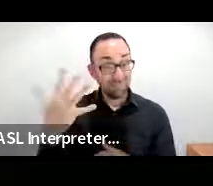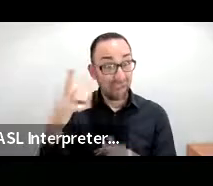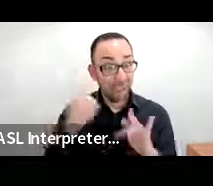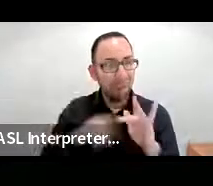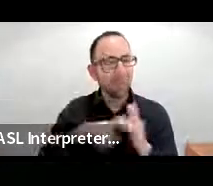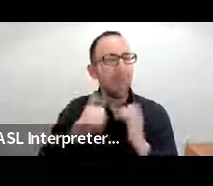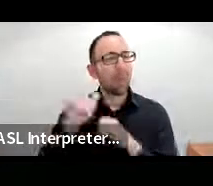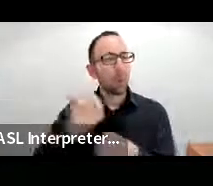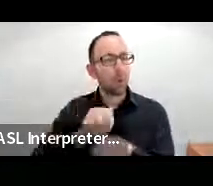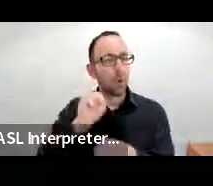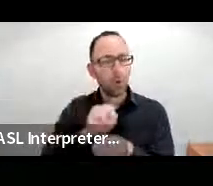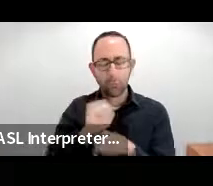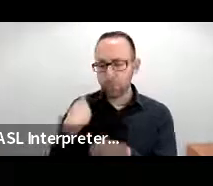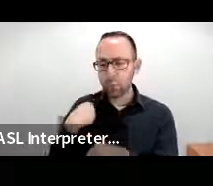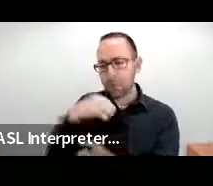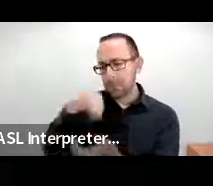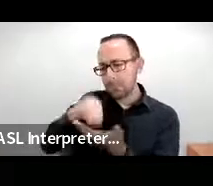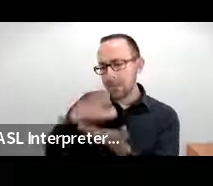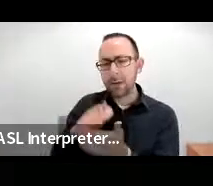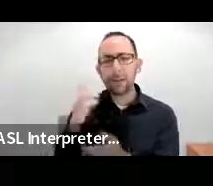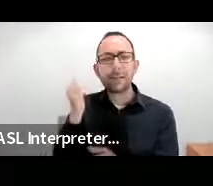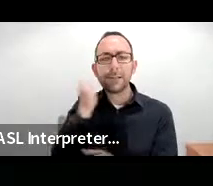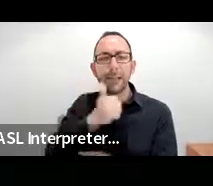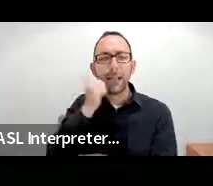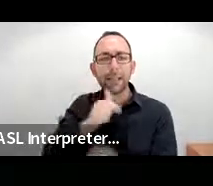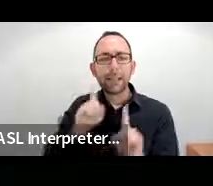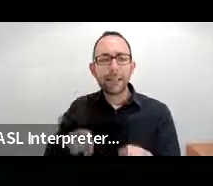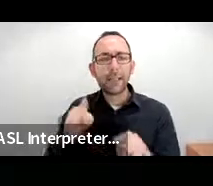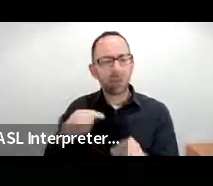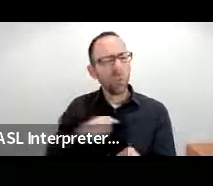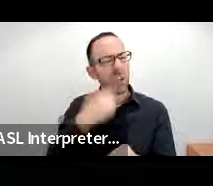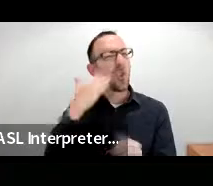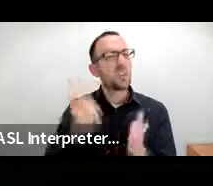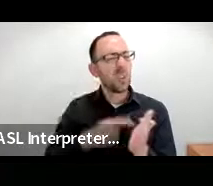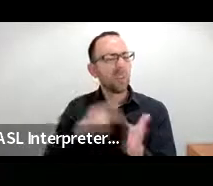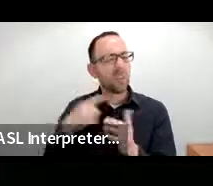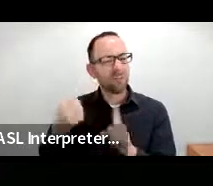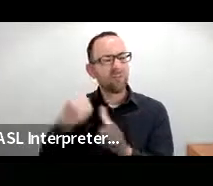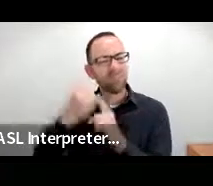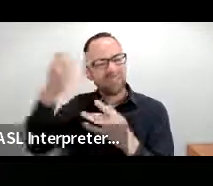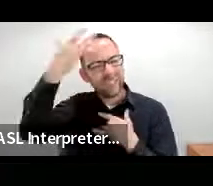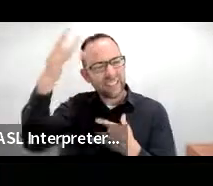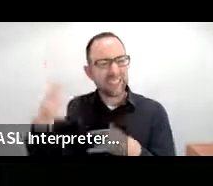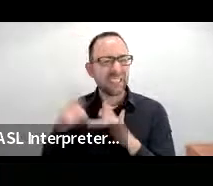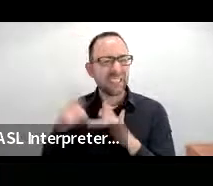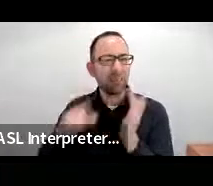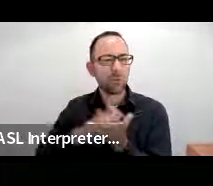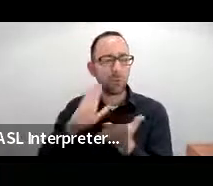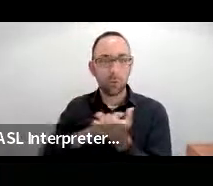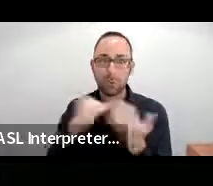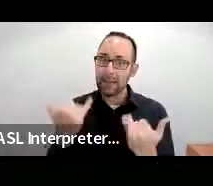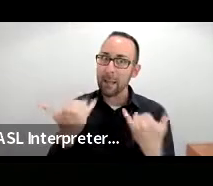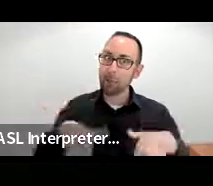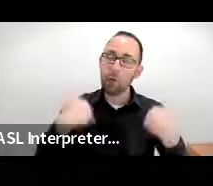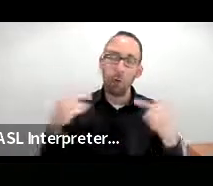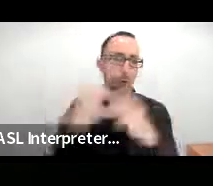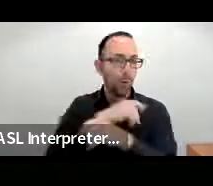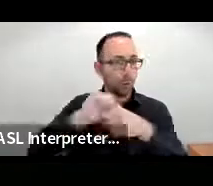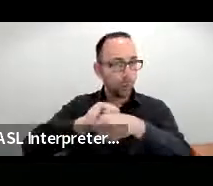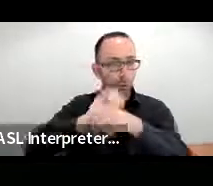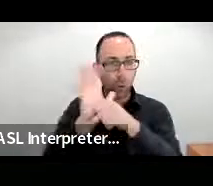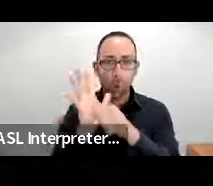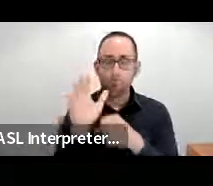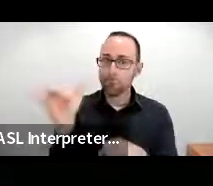daily attendance, and we understand students may be absent due to symptoms. Especially right now in the time of COVID, it makes it a little more